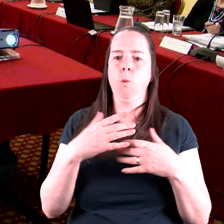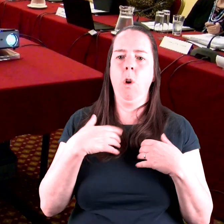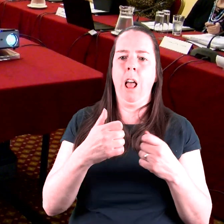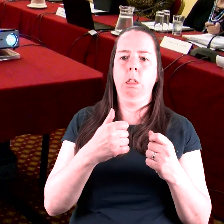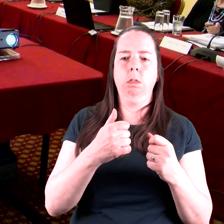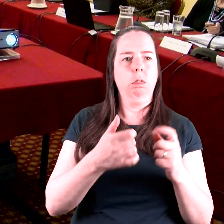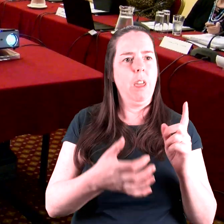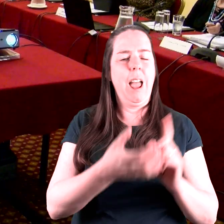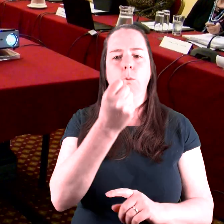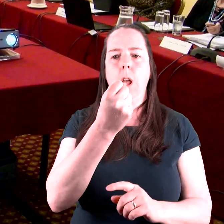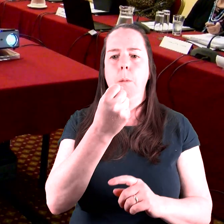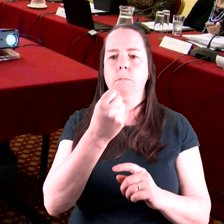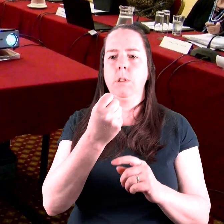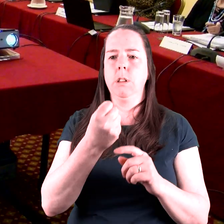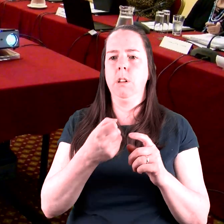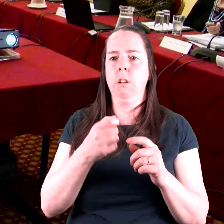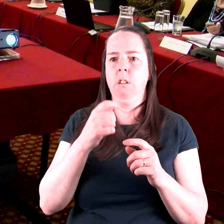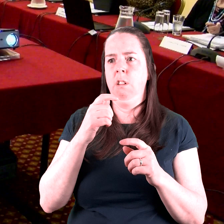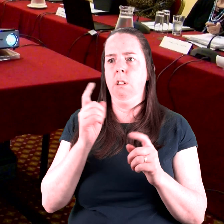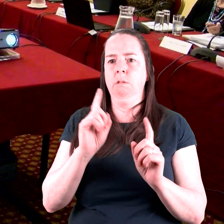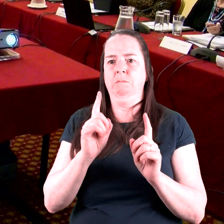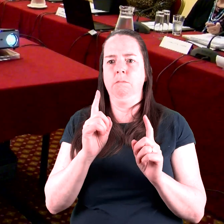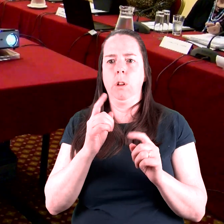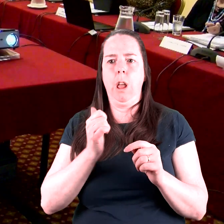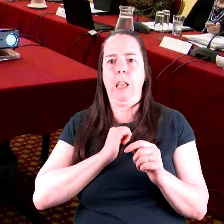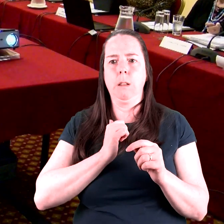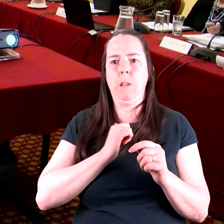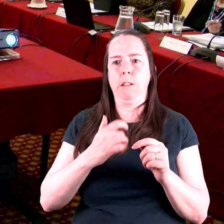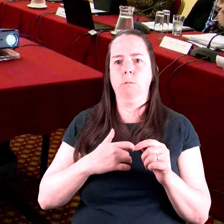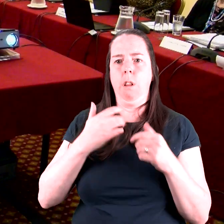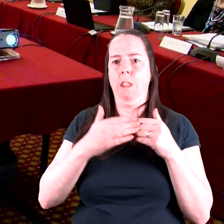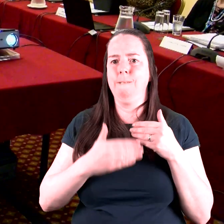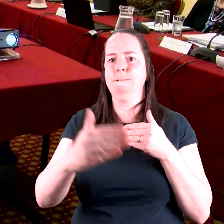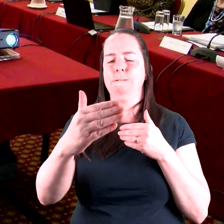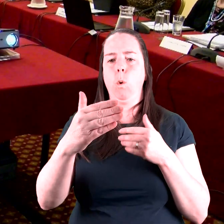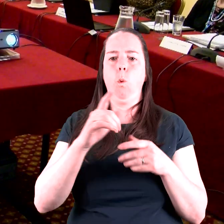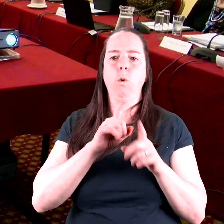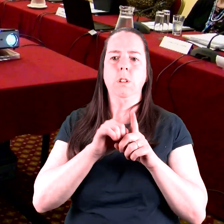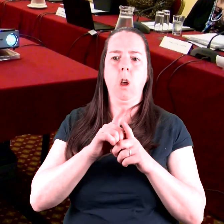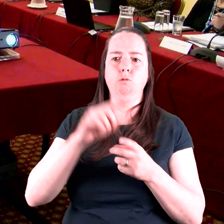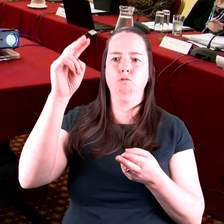individuals, in terms of their health outcomes, the morbidity and also the greater,